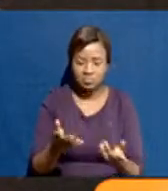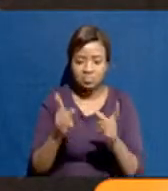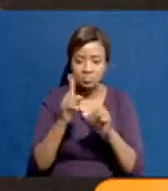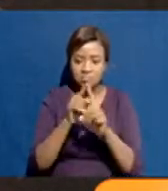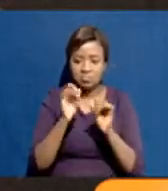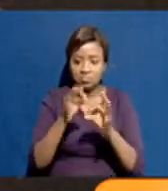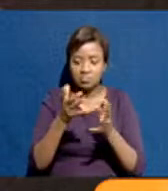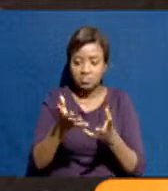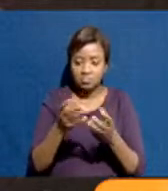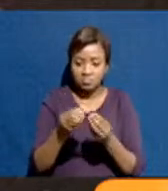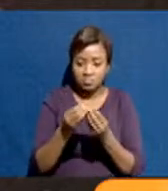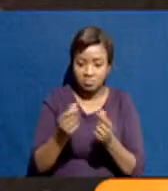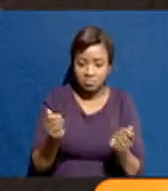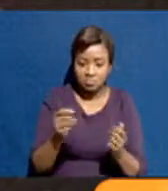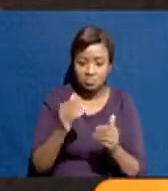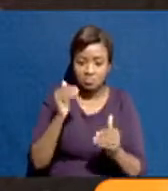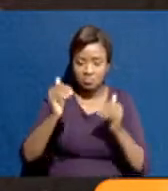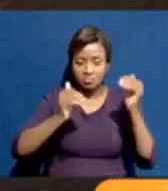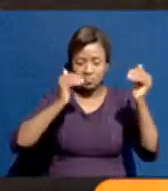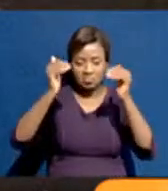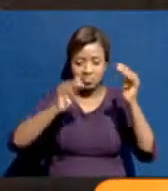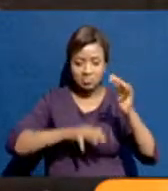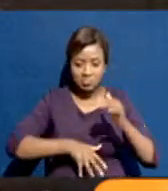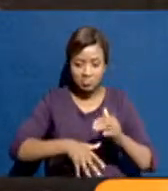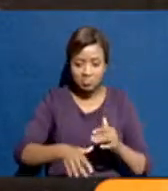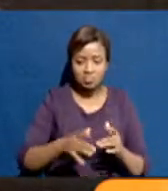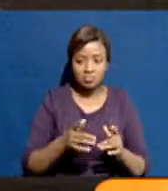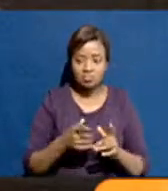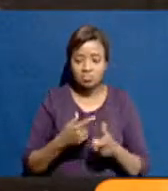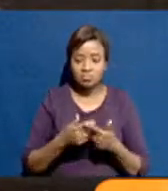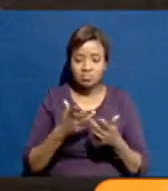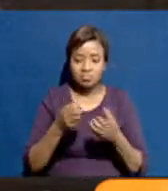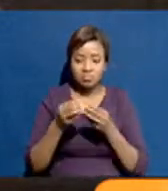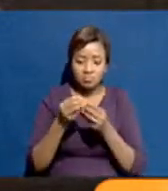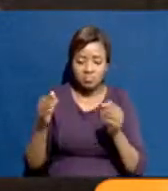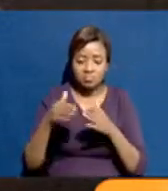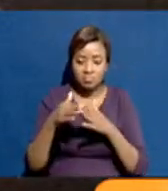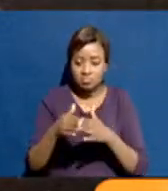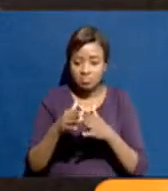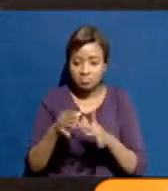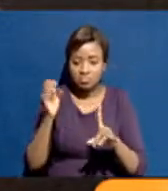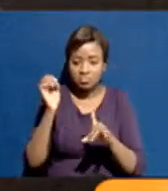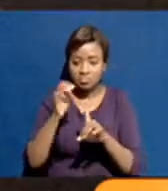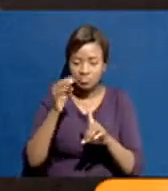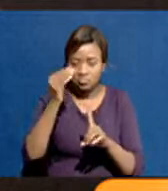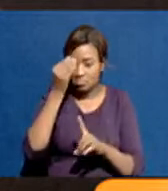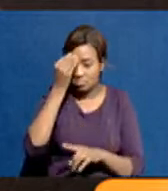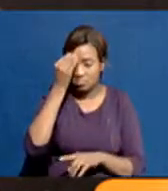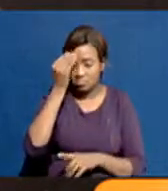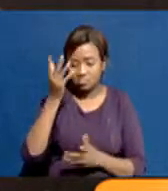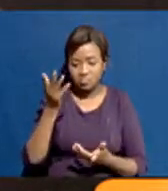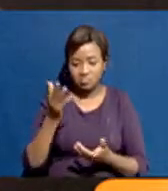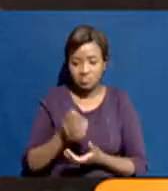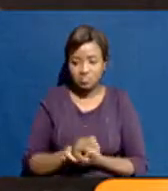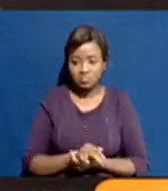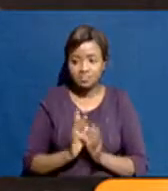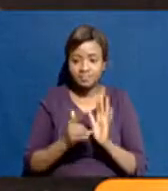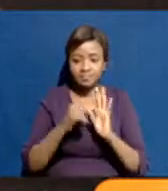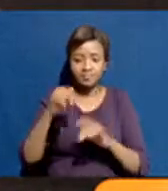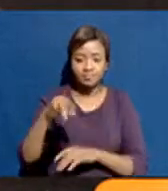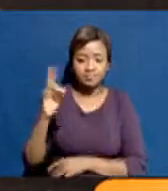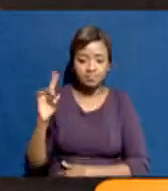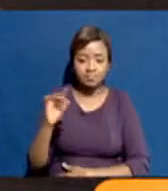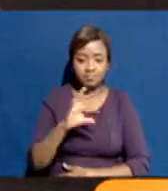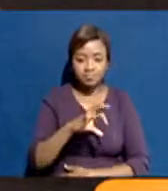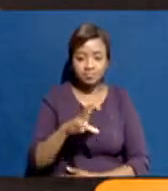the adolescent pregnancy, you need to deal with that sexual exposure. And similarly for violence cases, in Nairobi County, we're looking